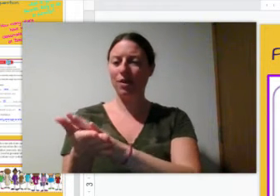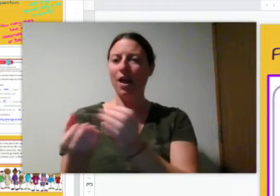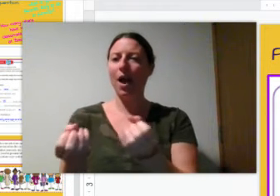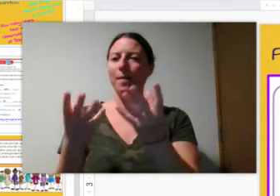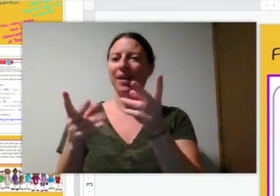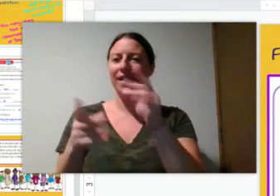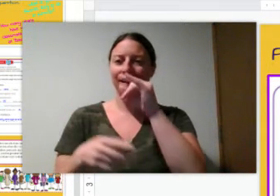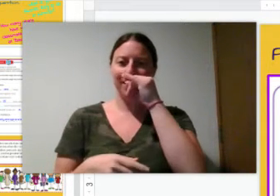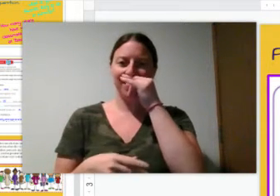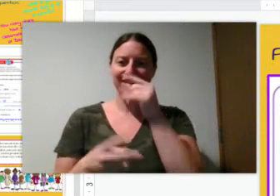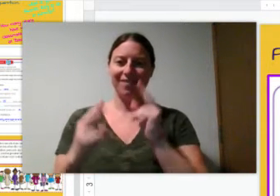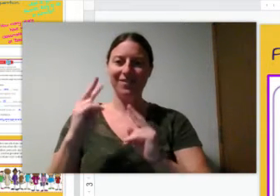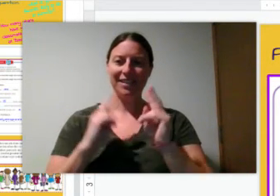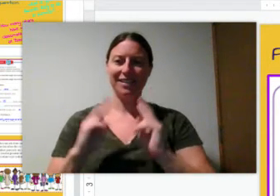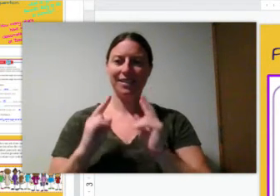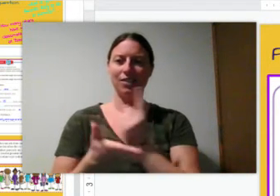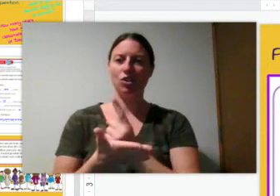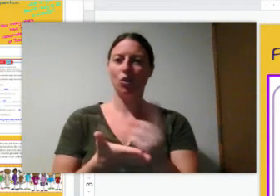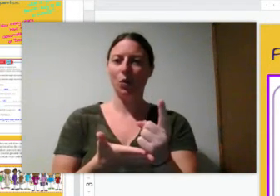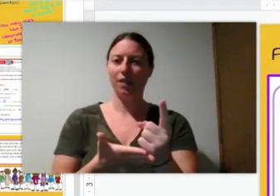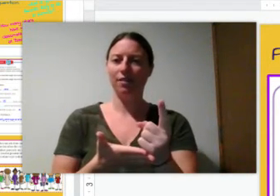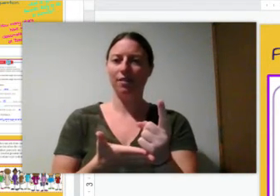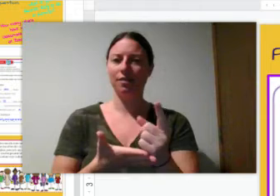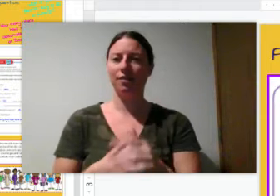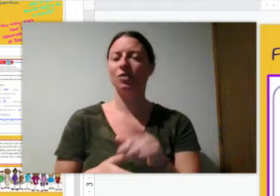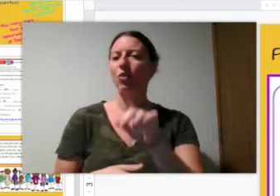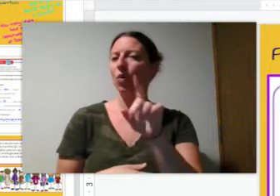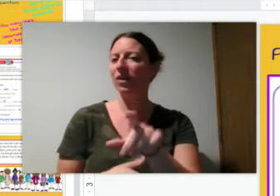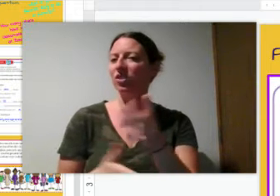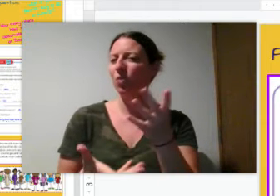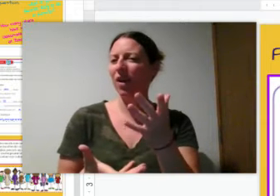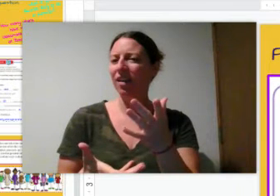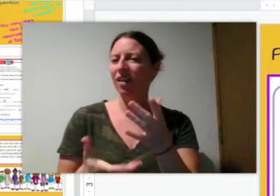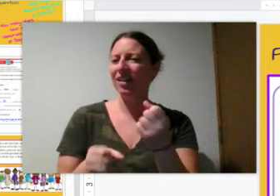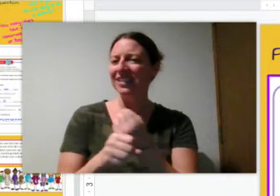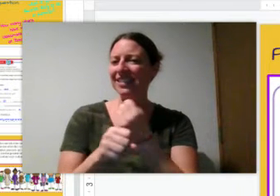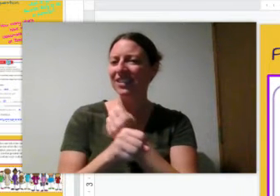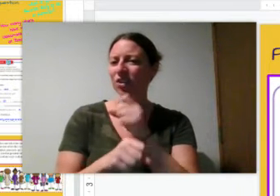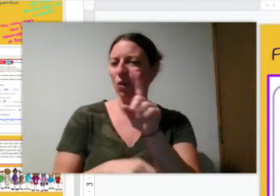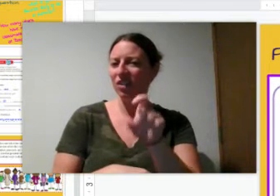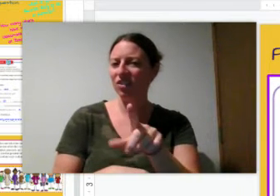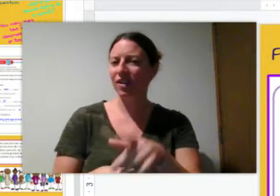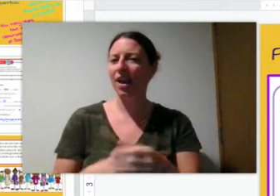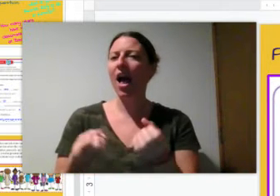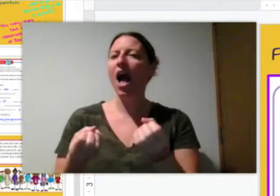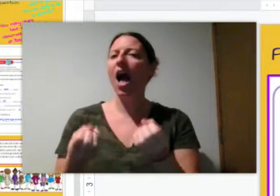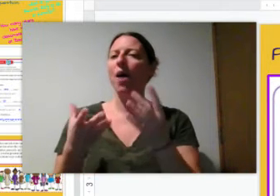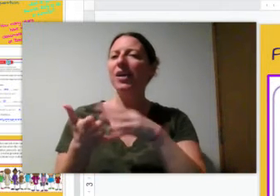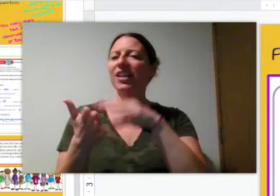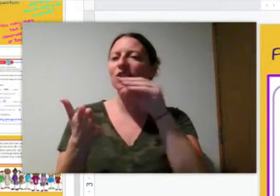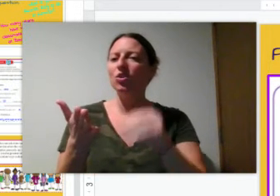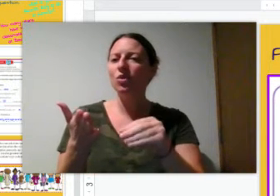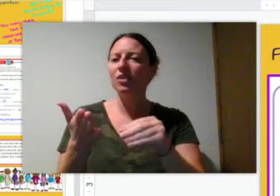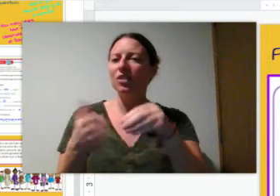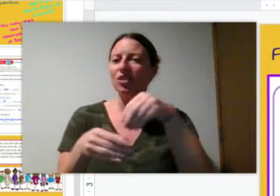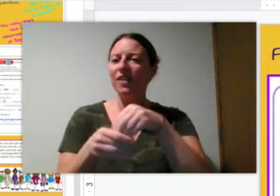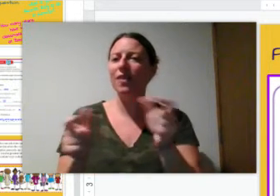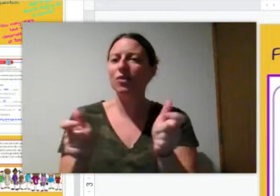week. So a question you could ask about that would be, how many students are in the smallest tour group?